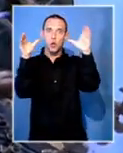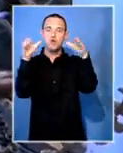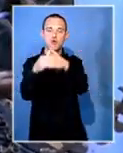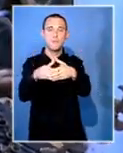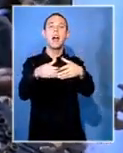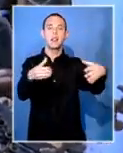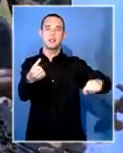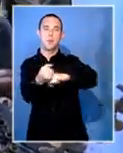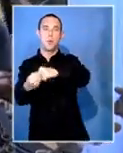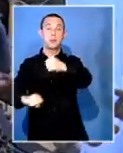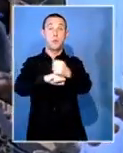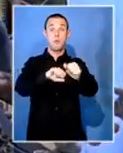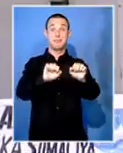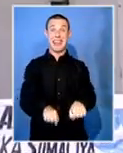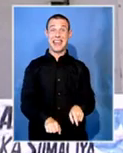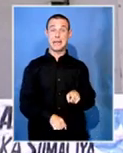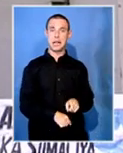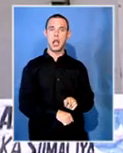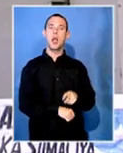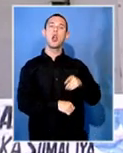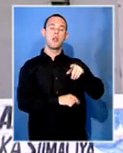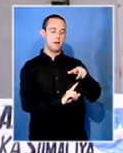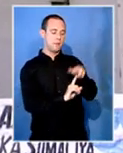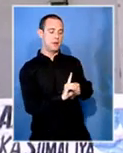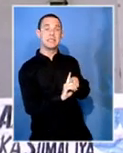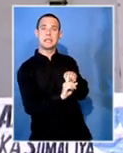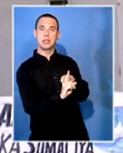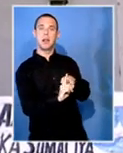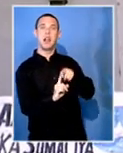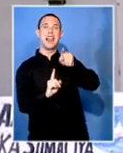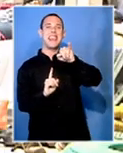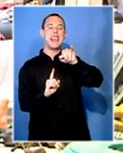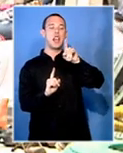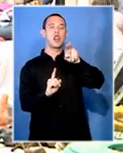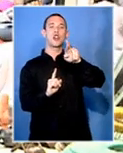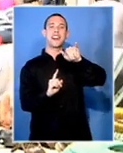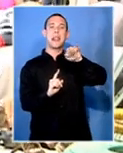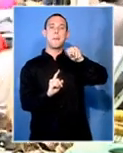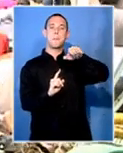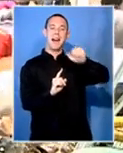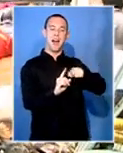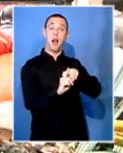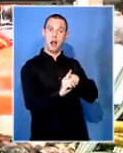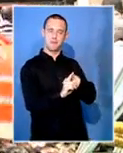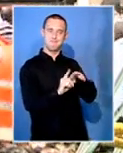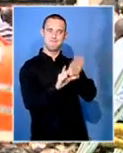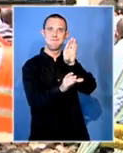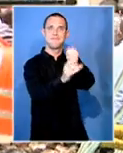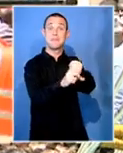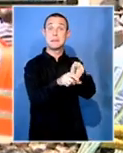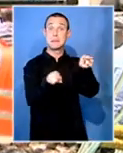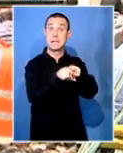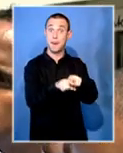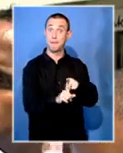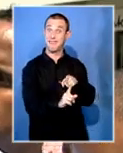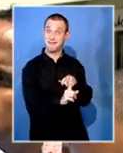in Somalia targeted a Kenyan of Somali origin known by the name Ikrima. Muslim rights organizations say they